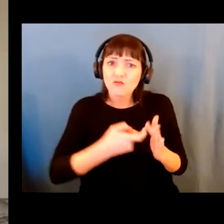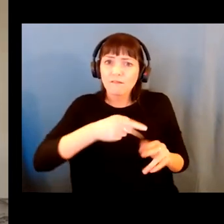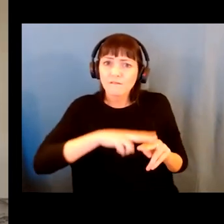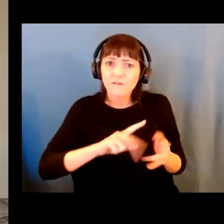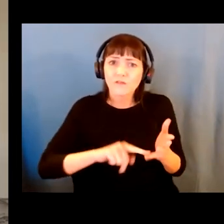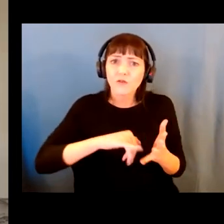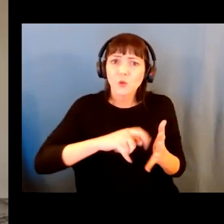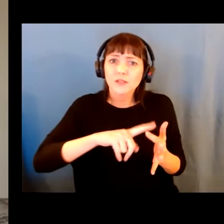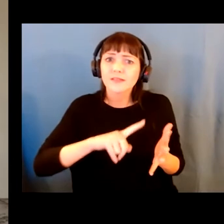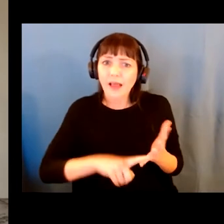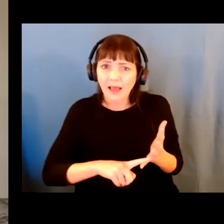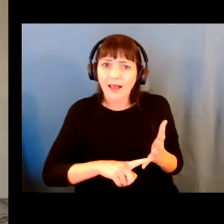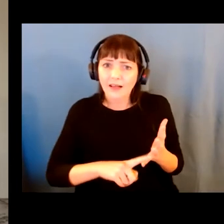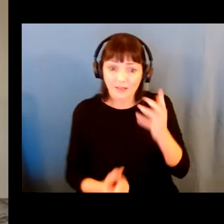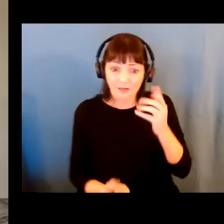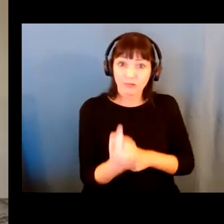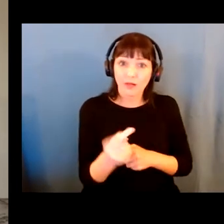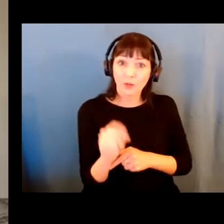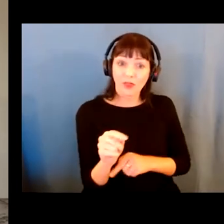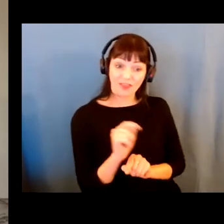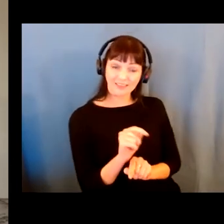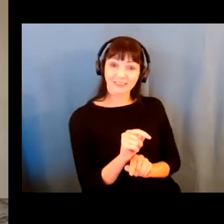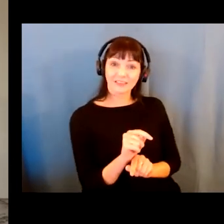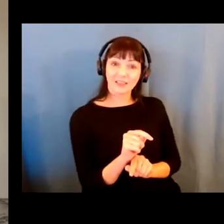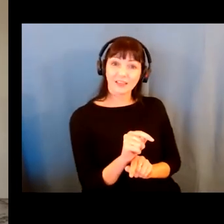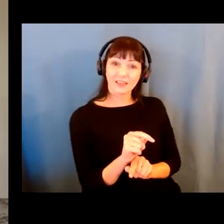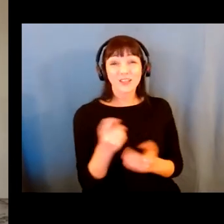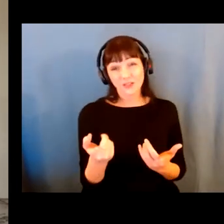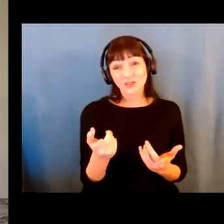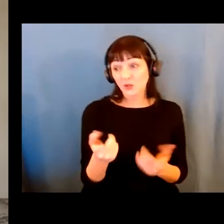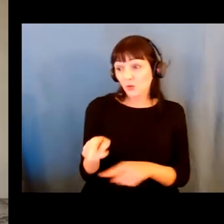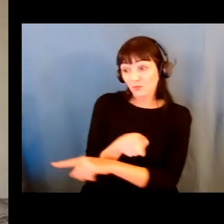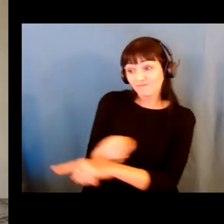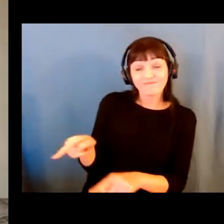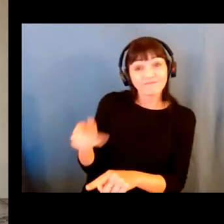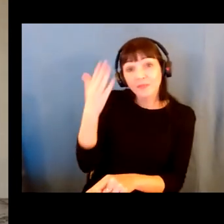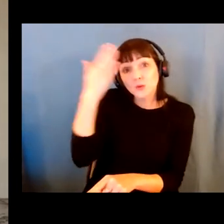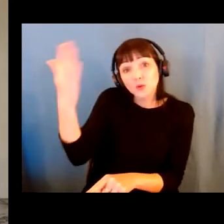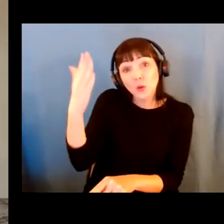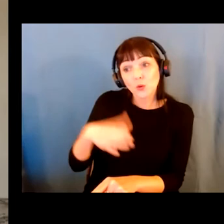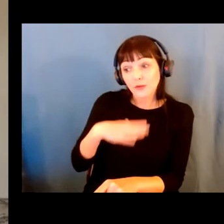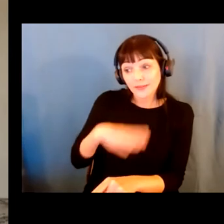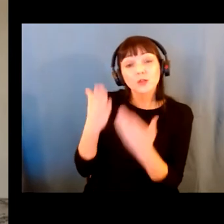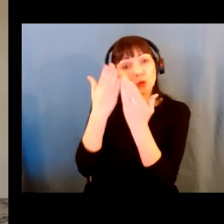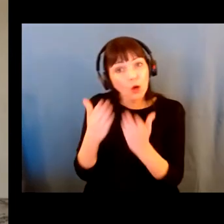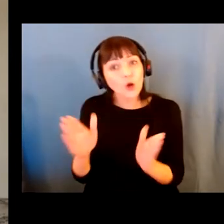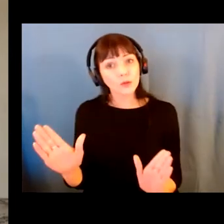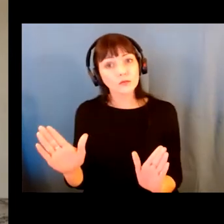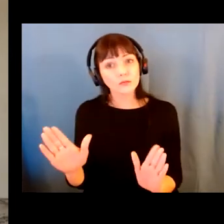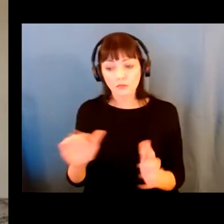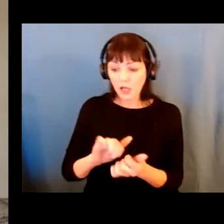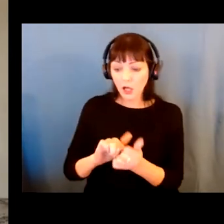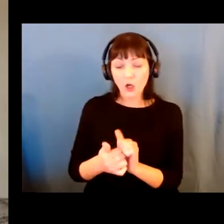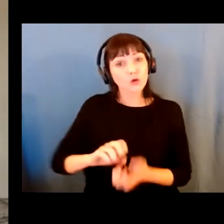with creative innovation that the current gatekeepers just don't know some of the time. And they need to open up and